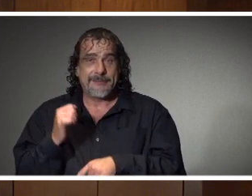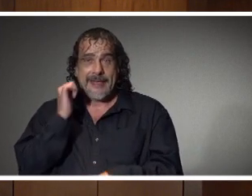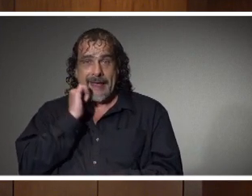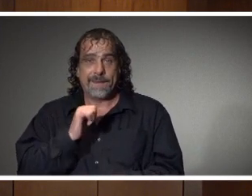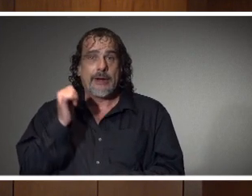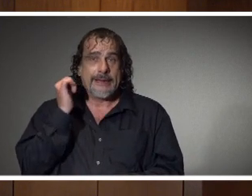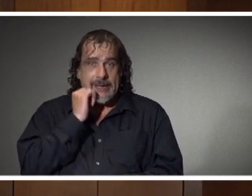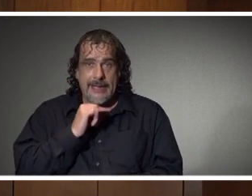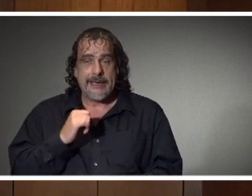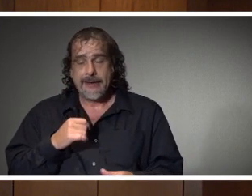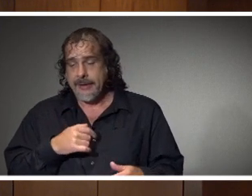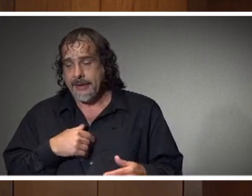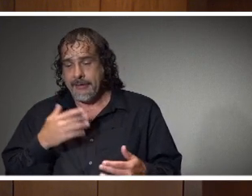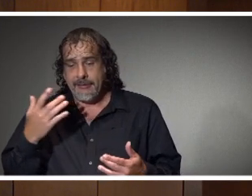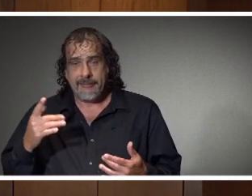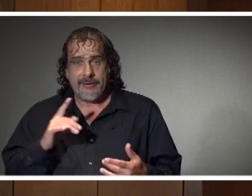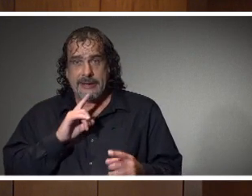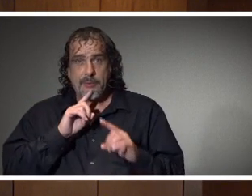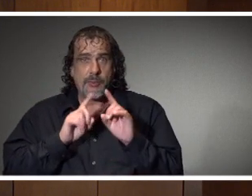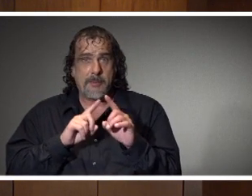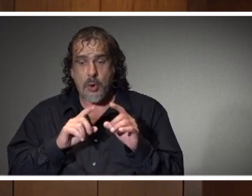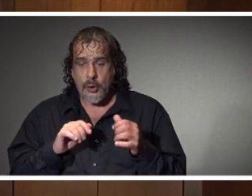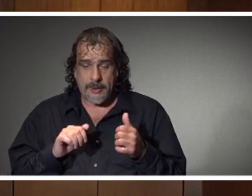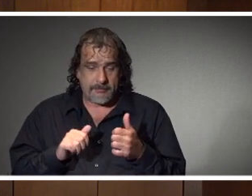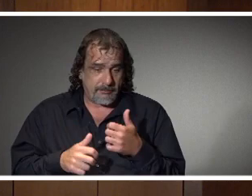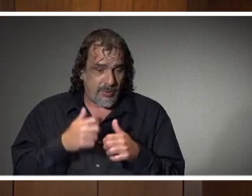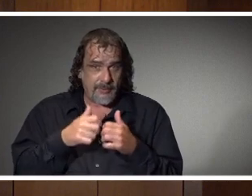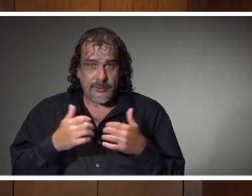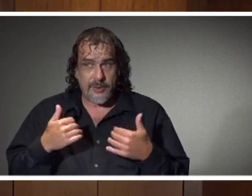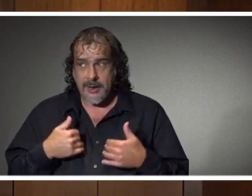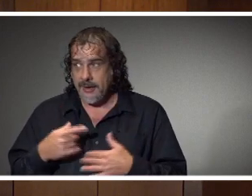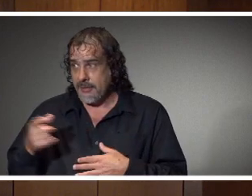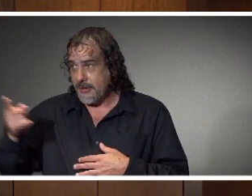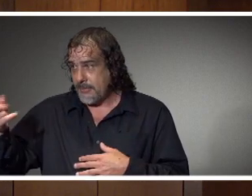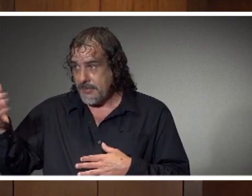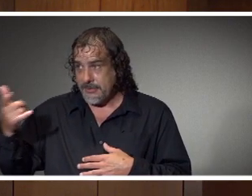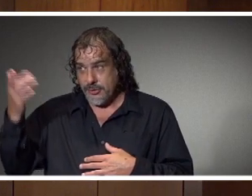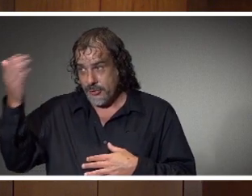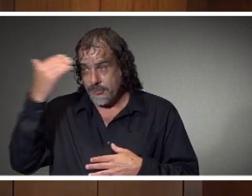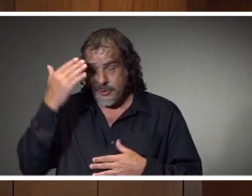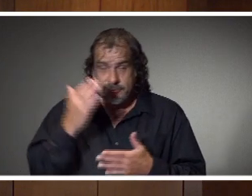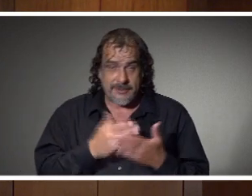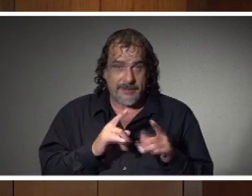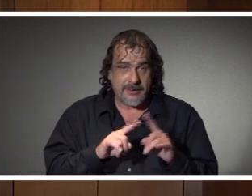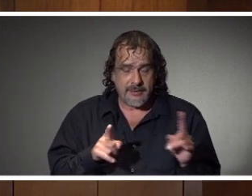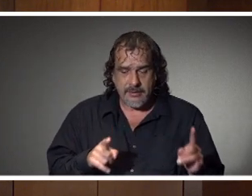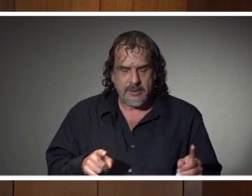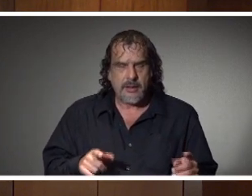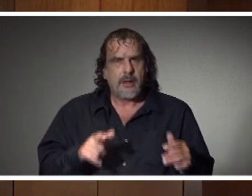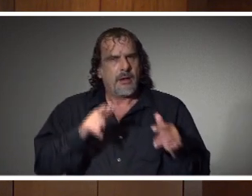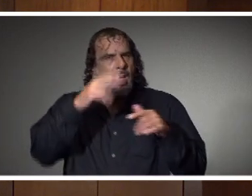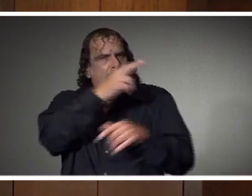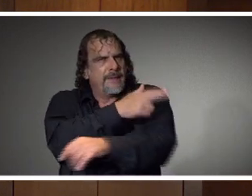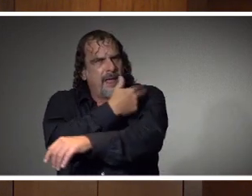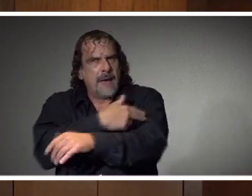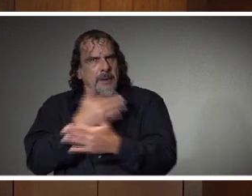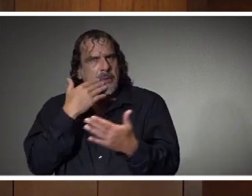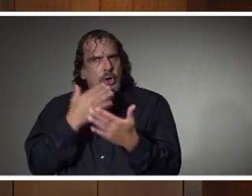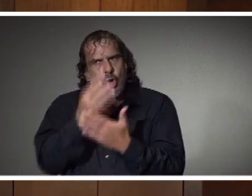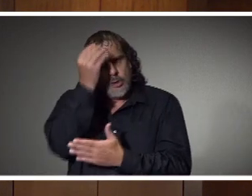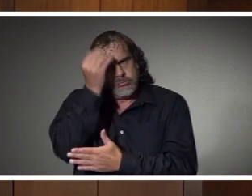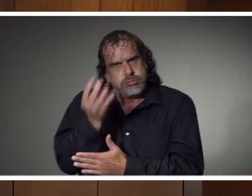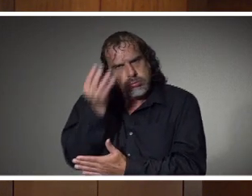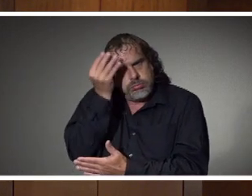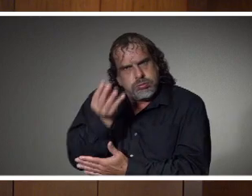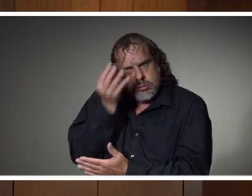any reporting challenges we've had through the Department of Health, but you may know something, you know, I don't. You know, by and large, our hospitals have done a great job getting information out.